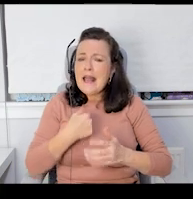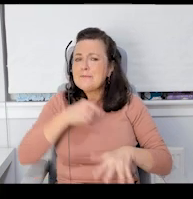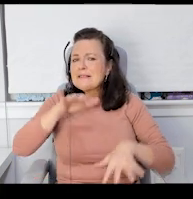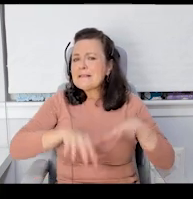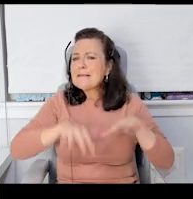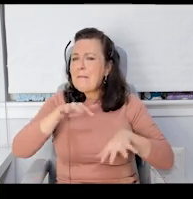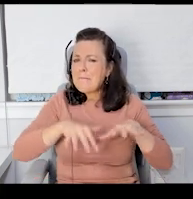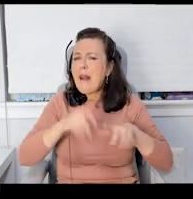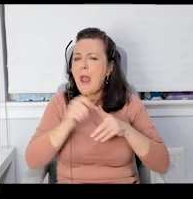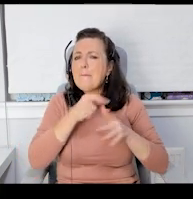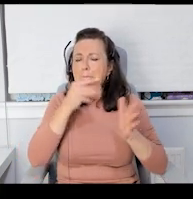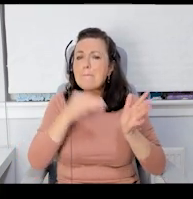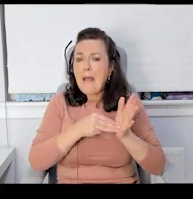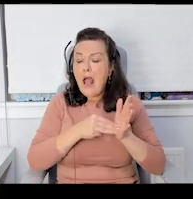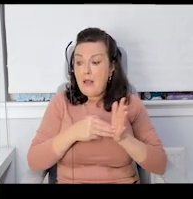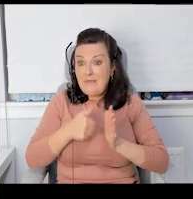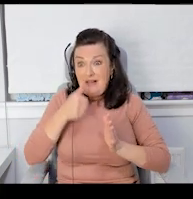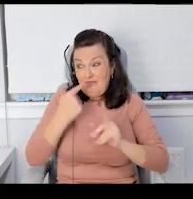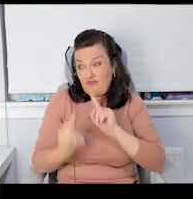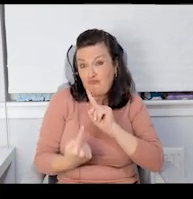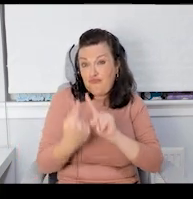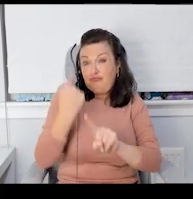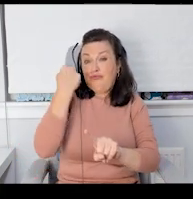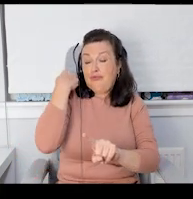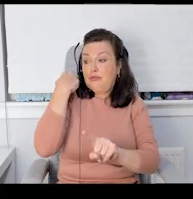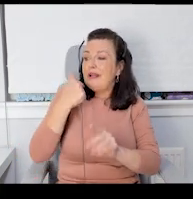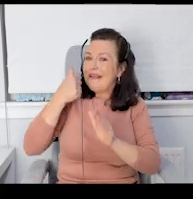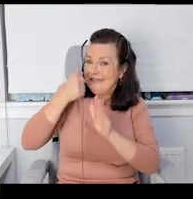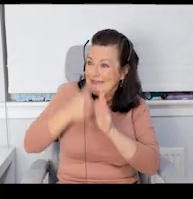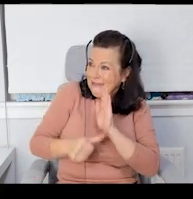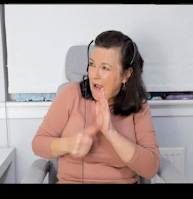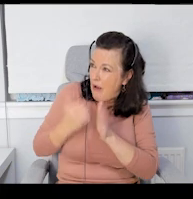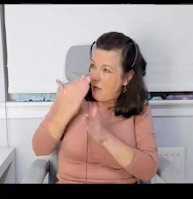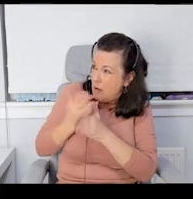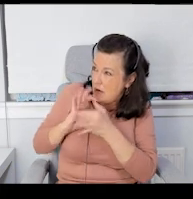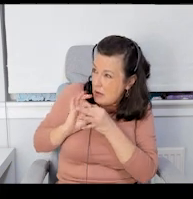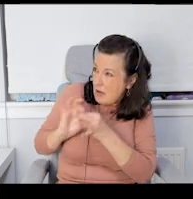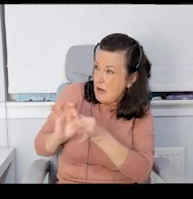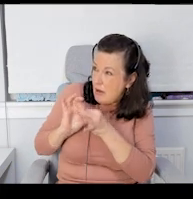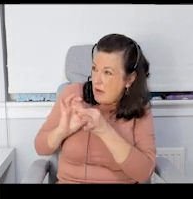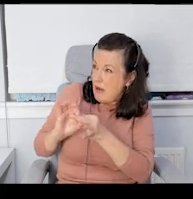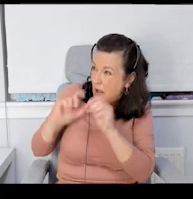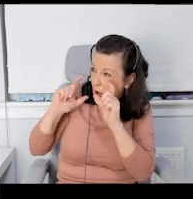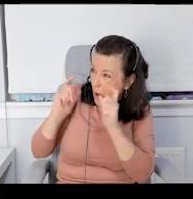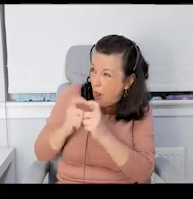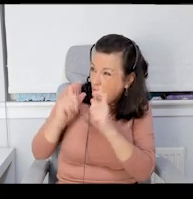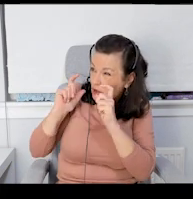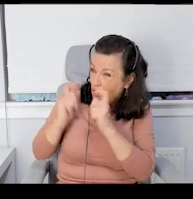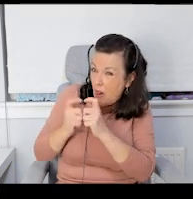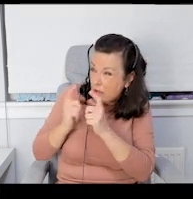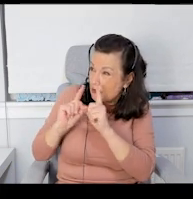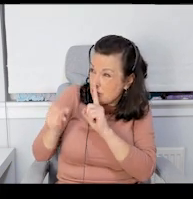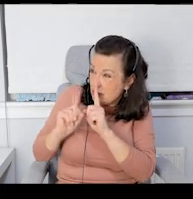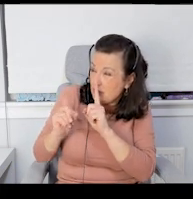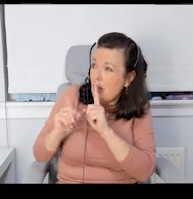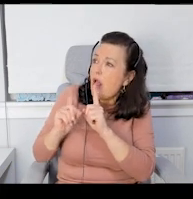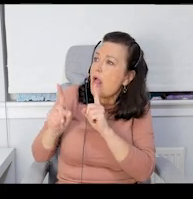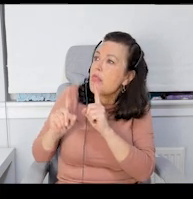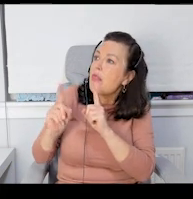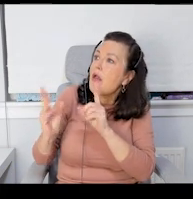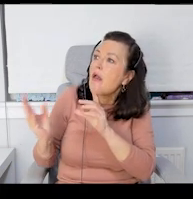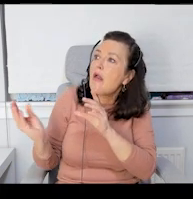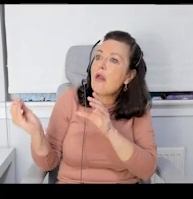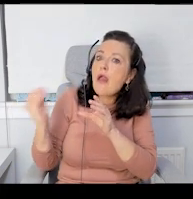started out early doors working with the college and then gradually embedded it into our school curriculum with initially the business skills